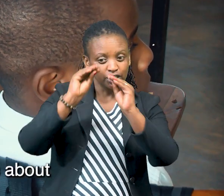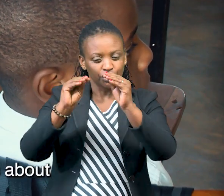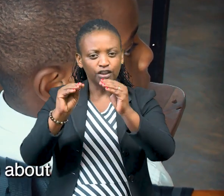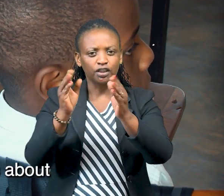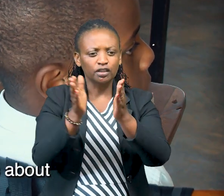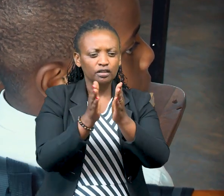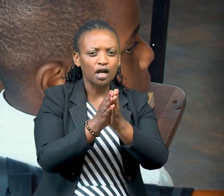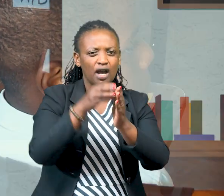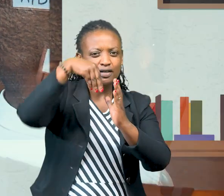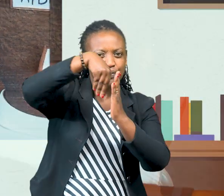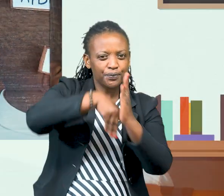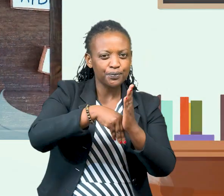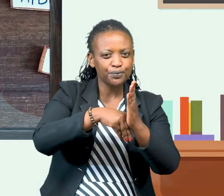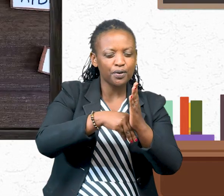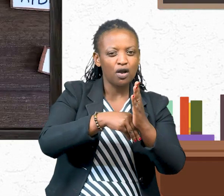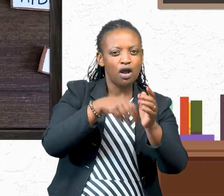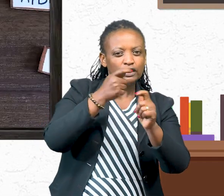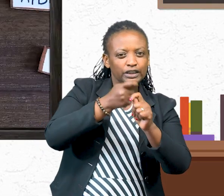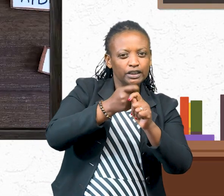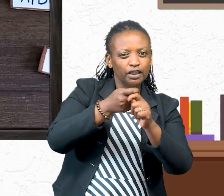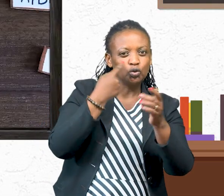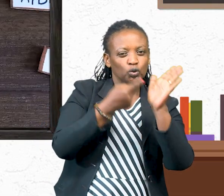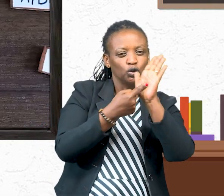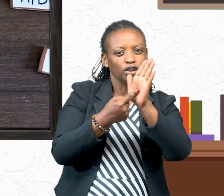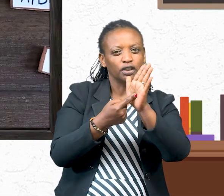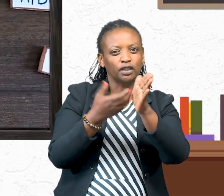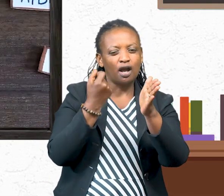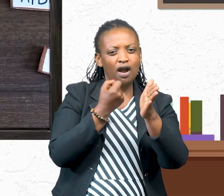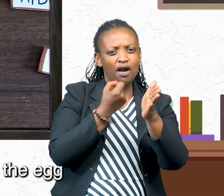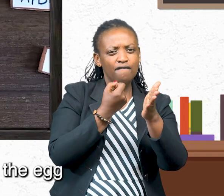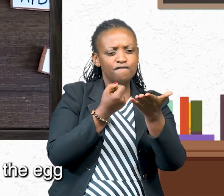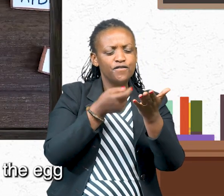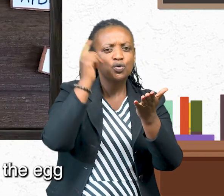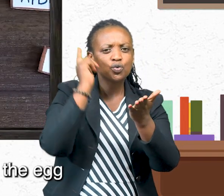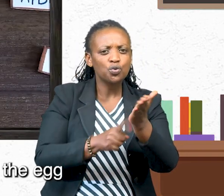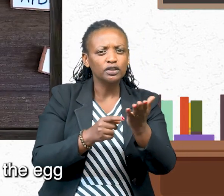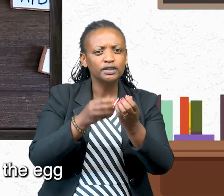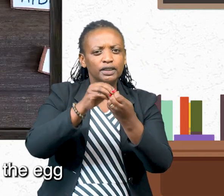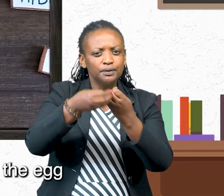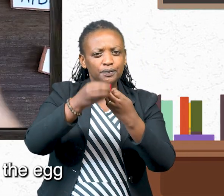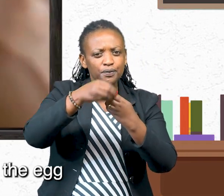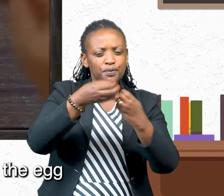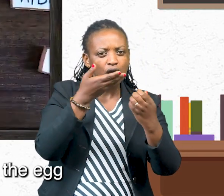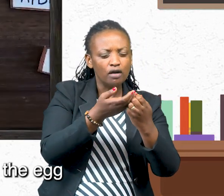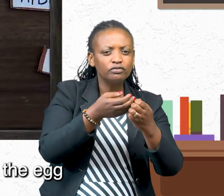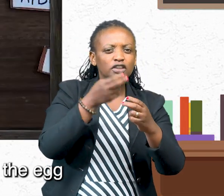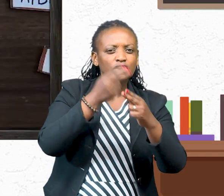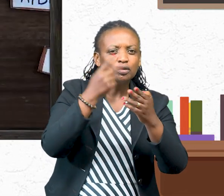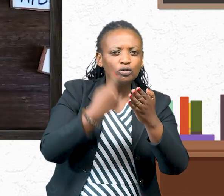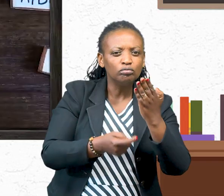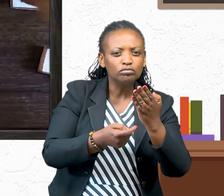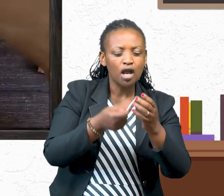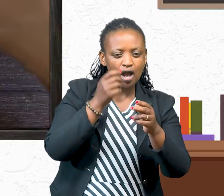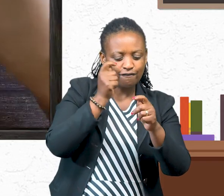material is about the internal structure of the egg. So as you can see here, the white part of the egg, the outer shell of the egg